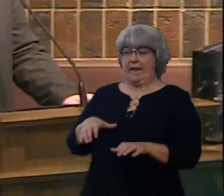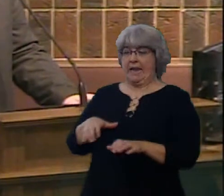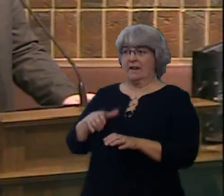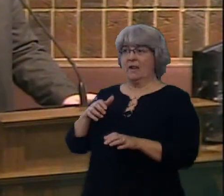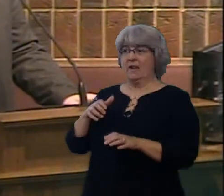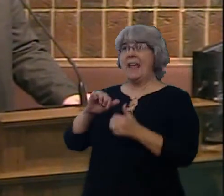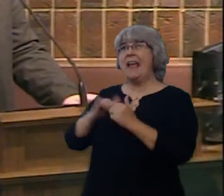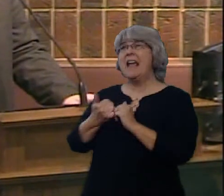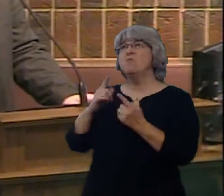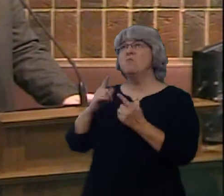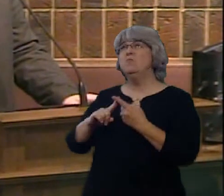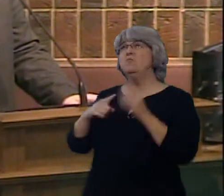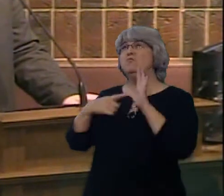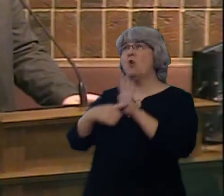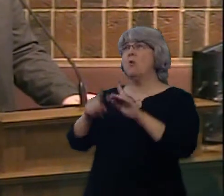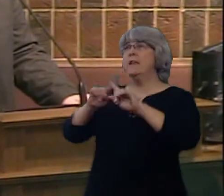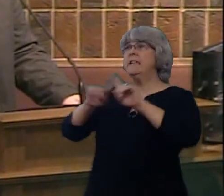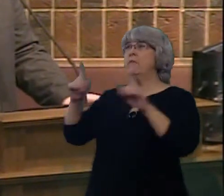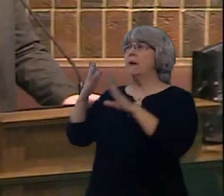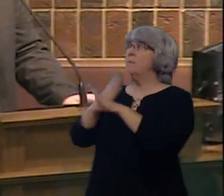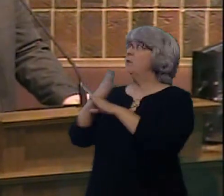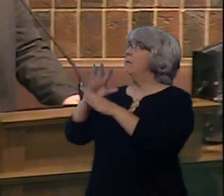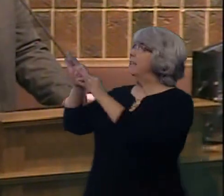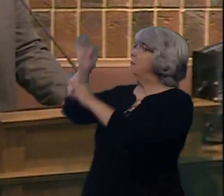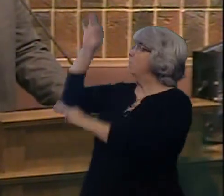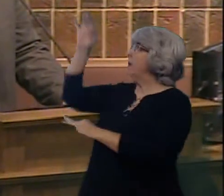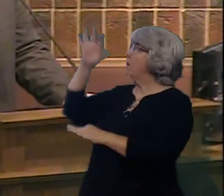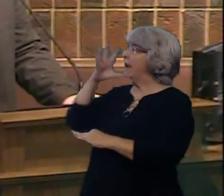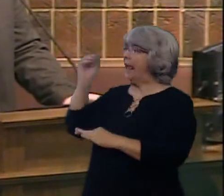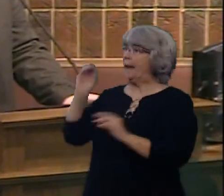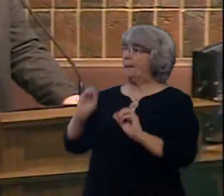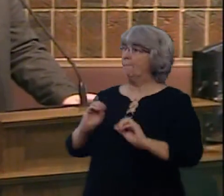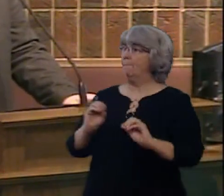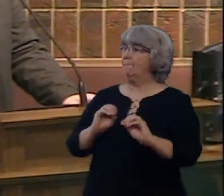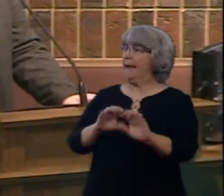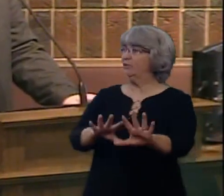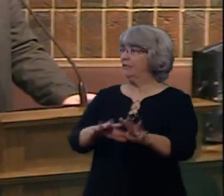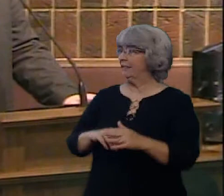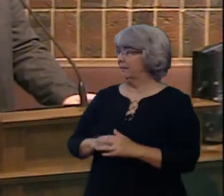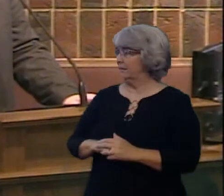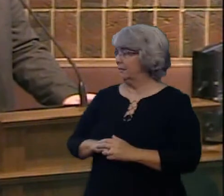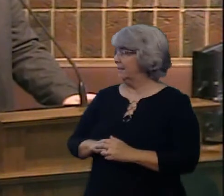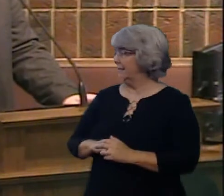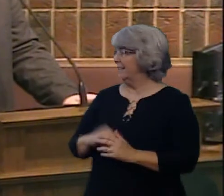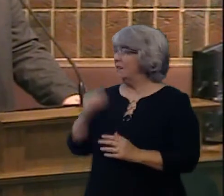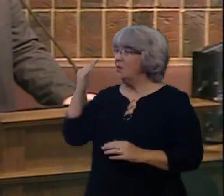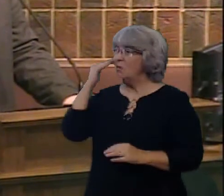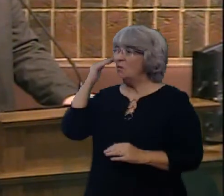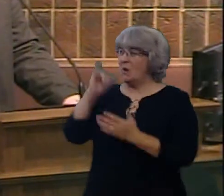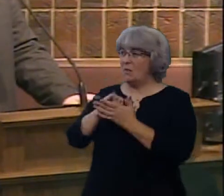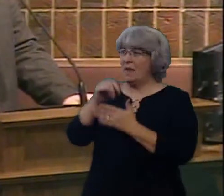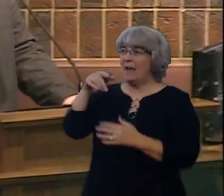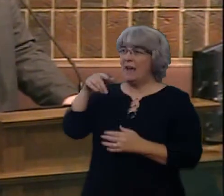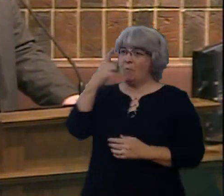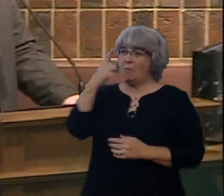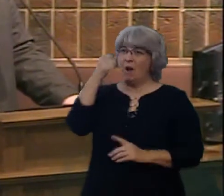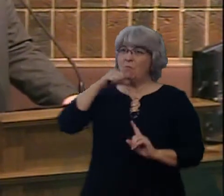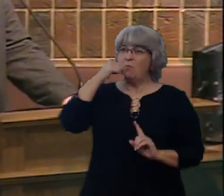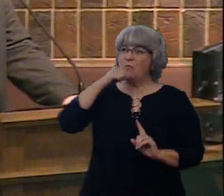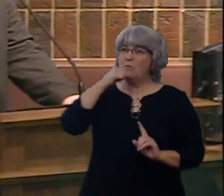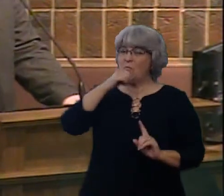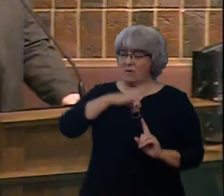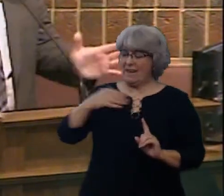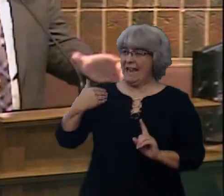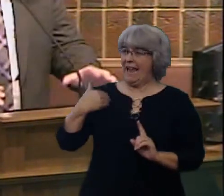about a woman who has a demon in her that Paul casts out, that caused quite a